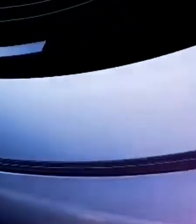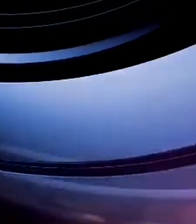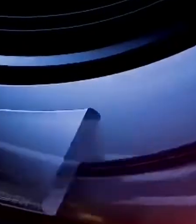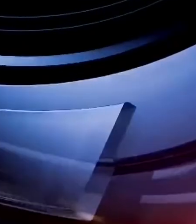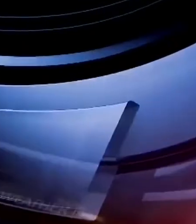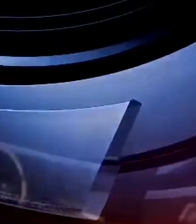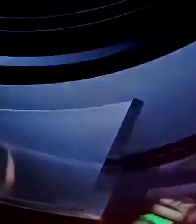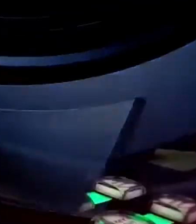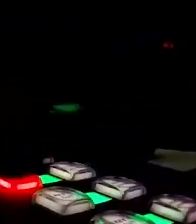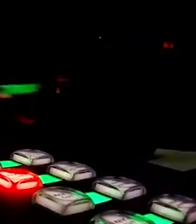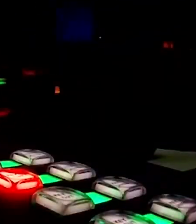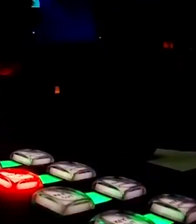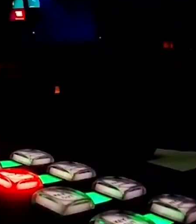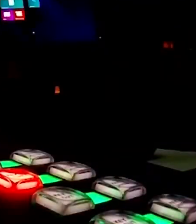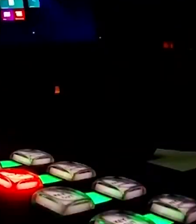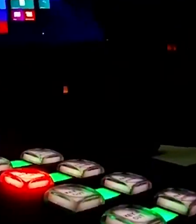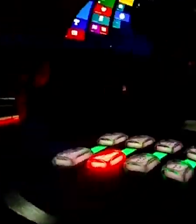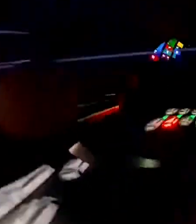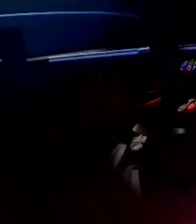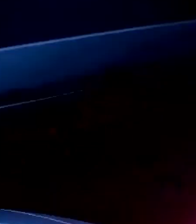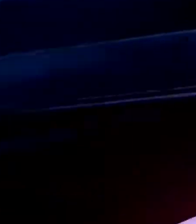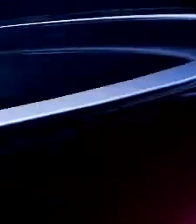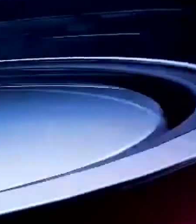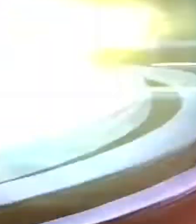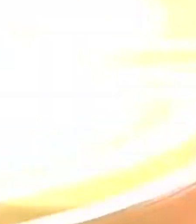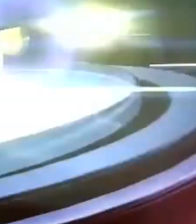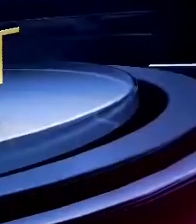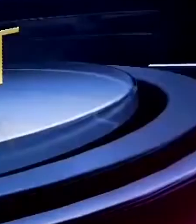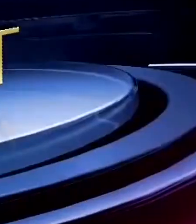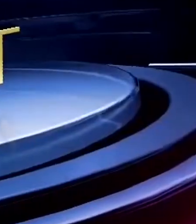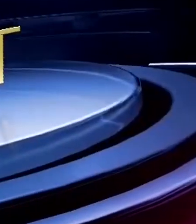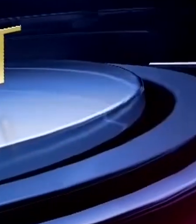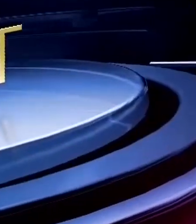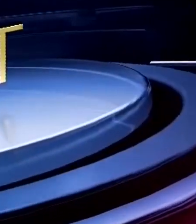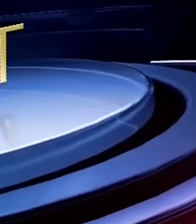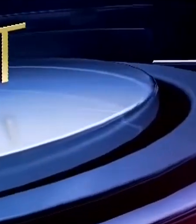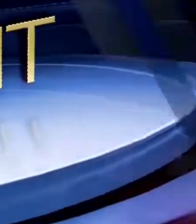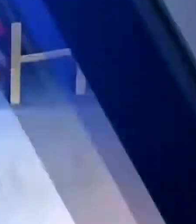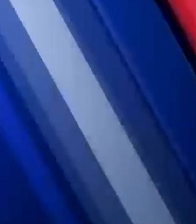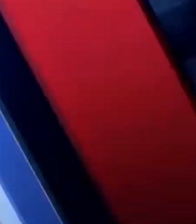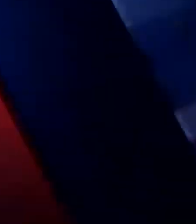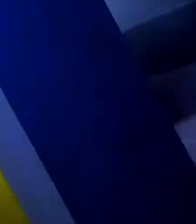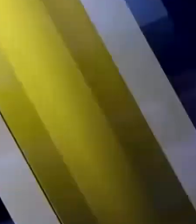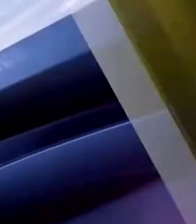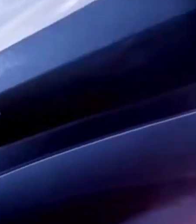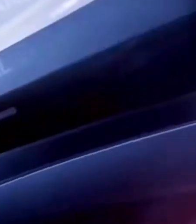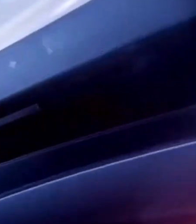Broadcasting from our studios in the Pine St. Michael, this is CBC Newsnight, starting now.